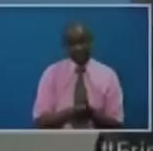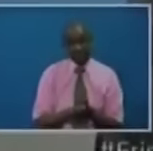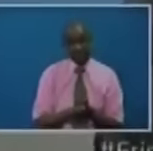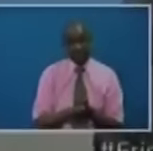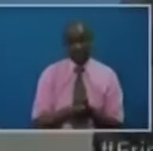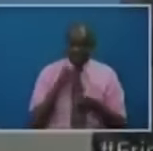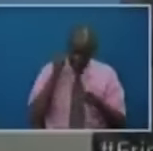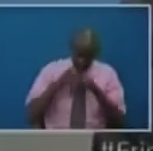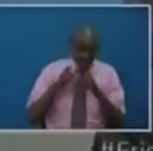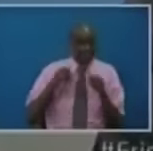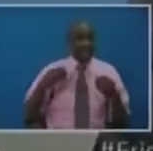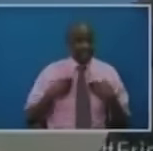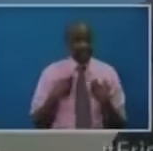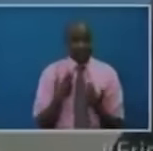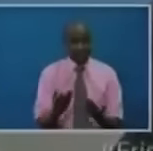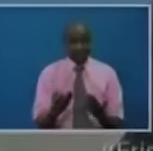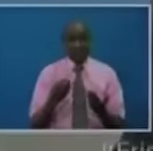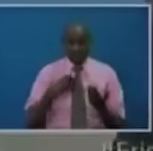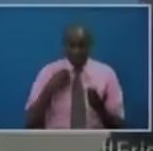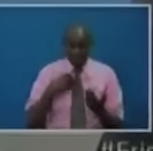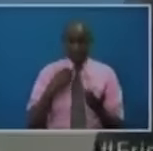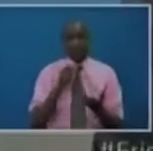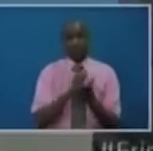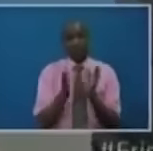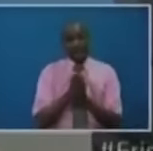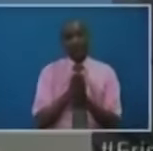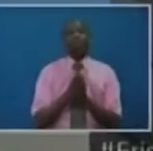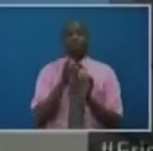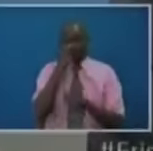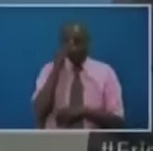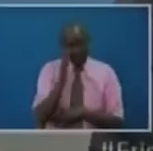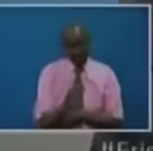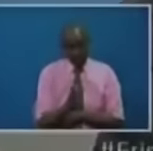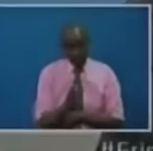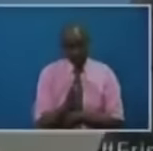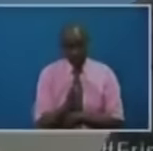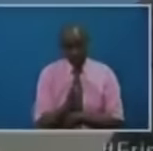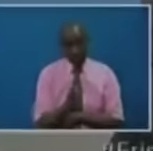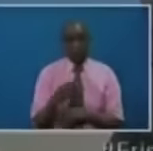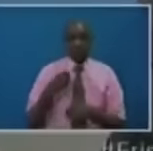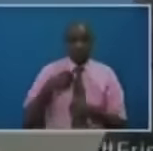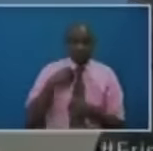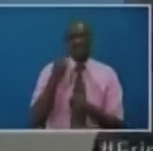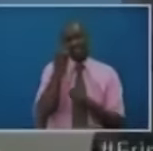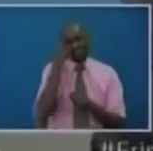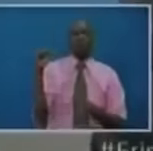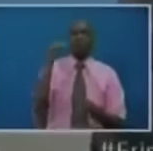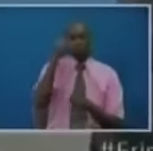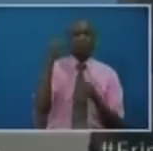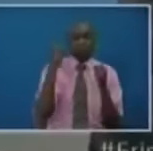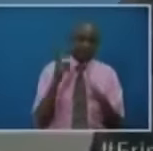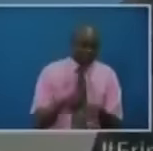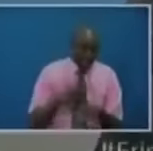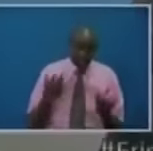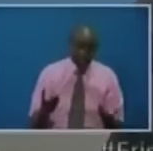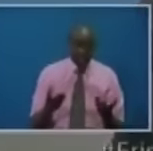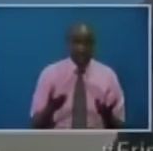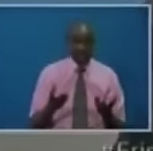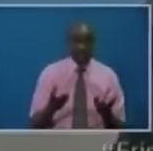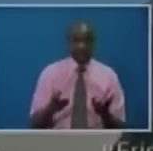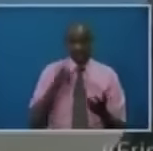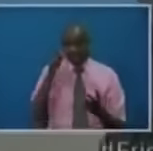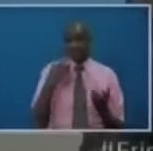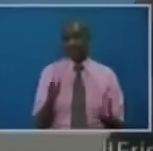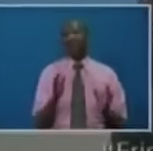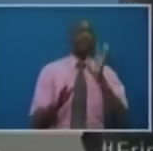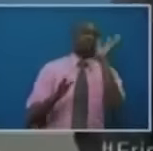there are experiences that have made me forcefully become a comedian. First of all, I think it's just being rebellious. You know, everyone's like, oh, you're not